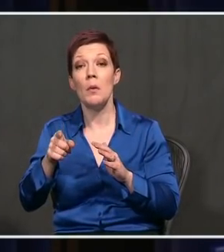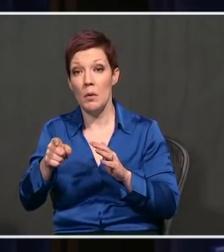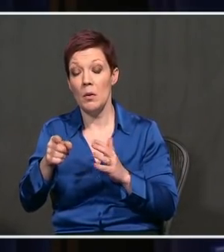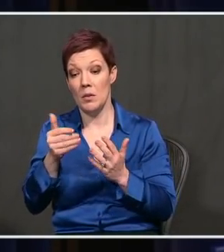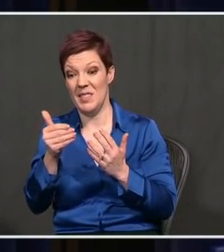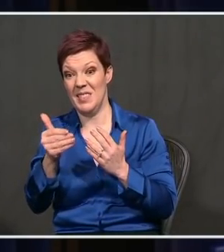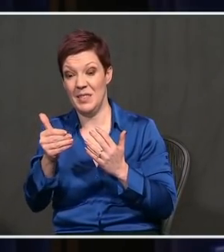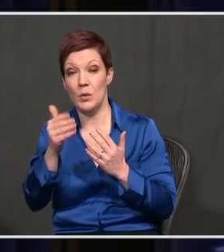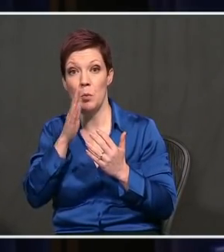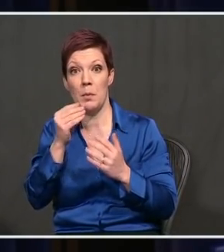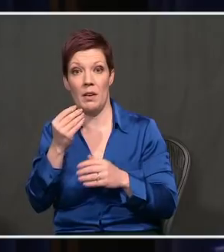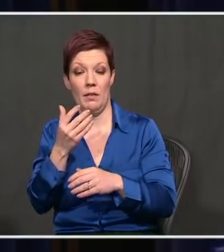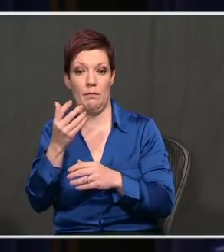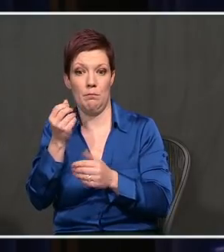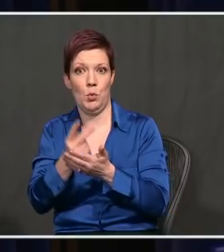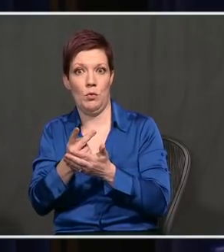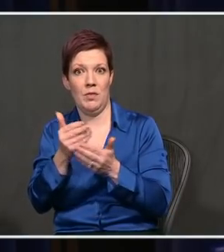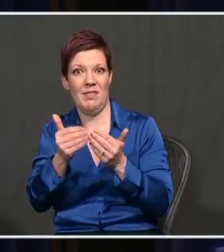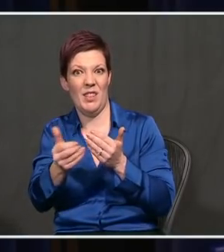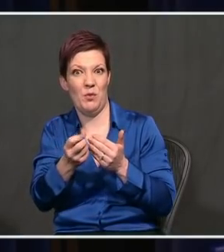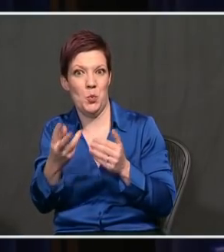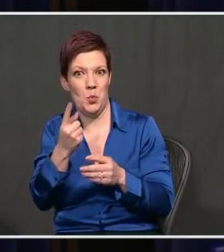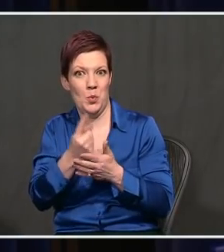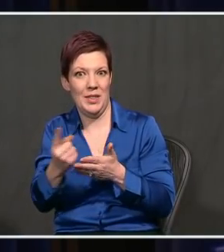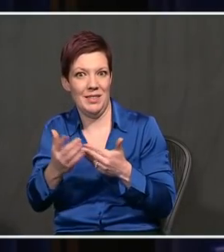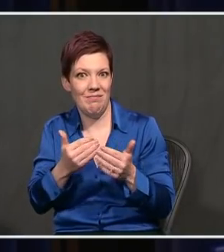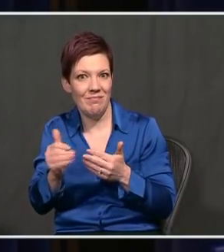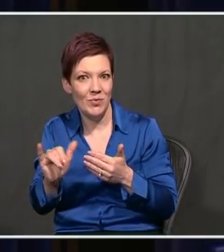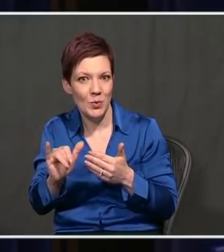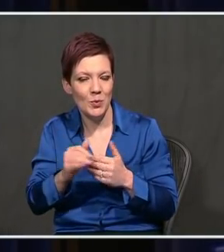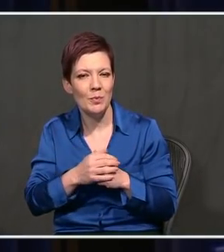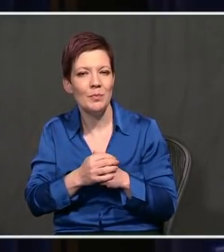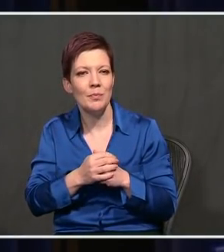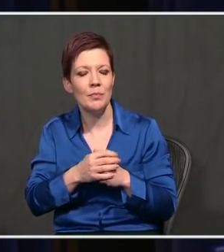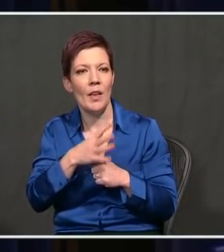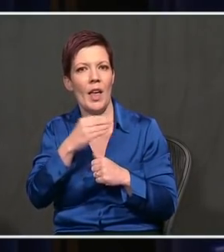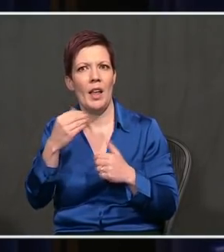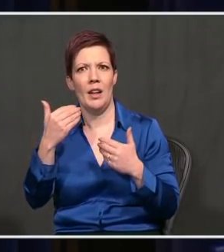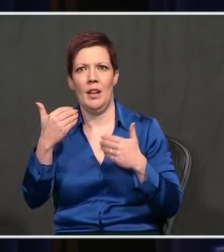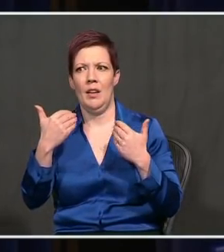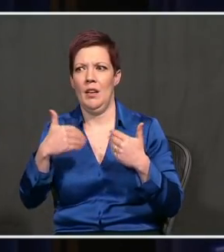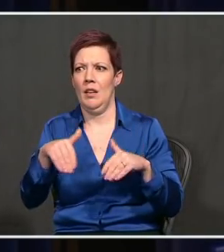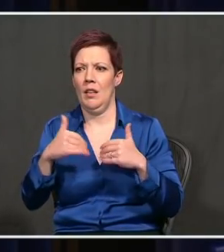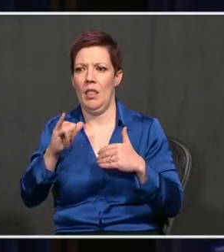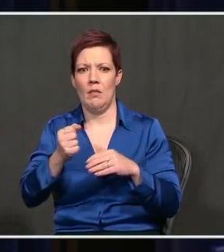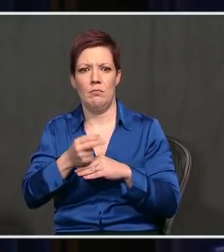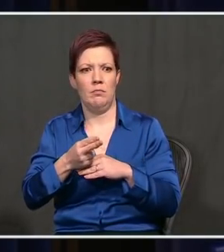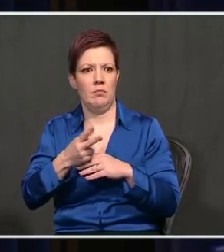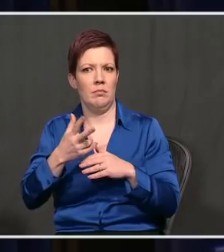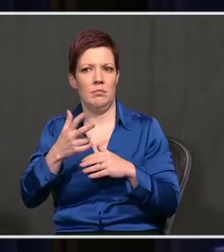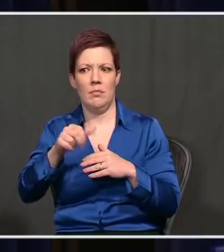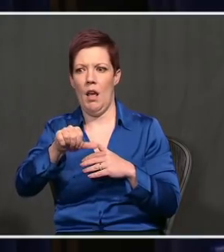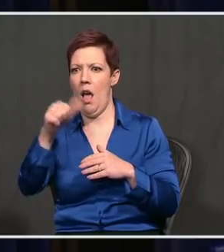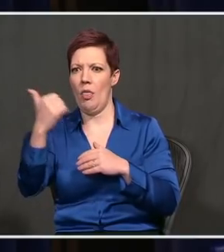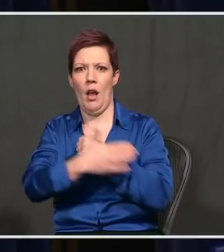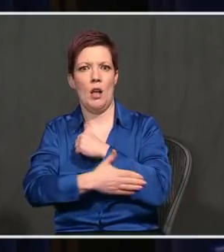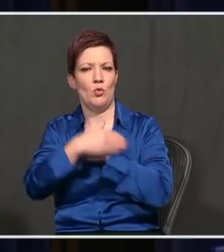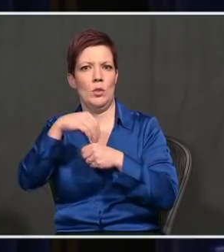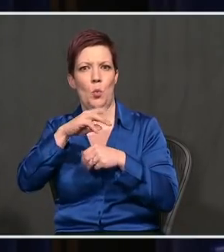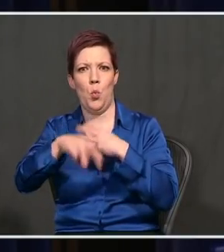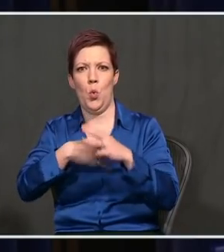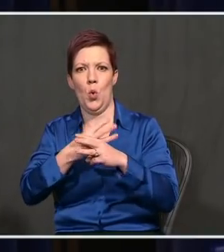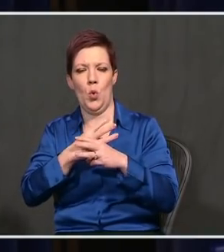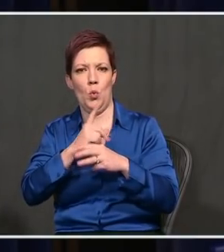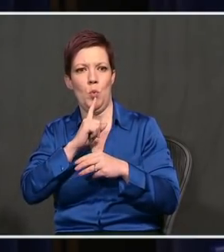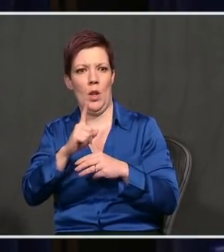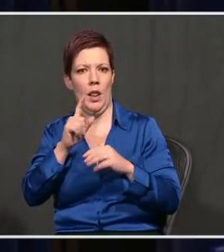that not only an action that will help our country and the world, in that it defines that more vaccines can